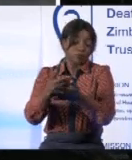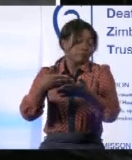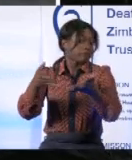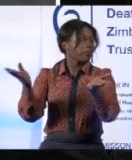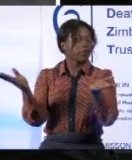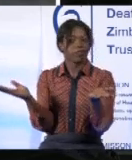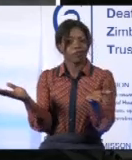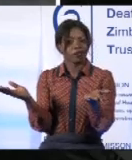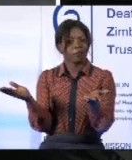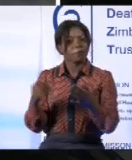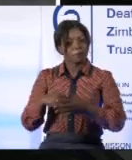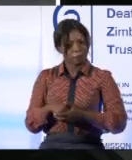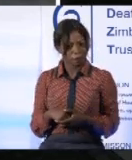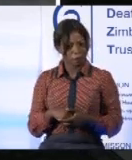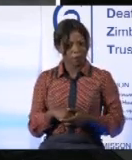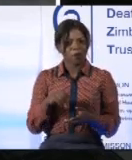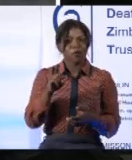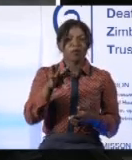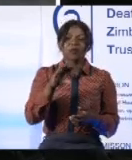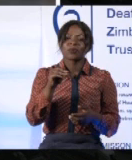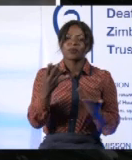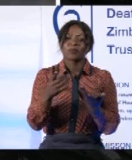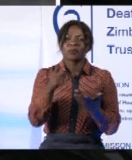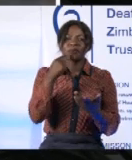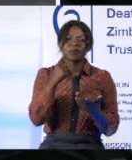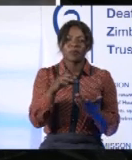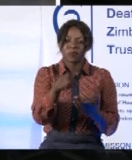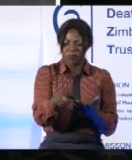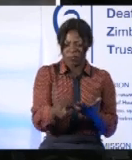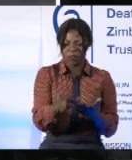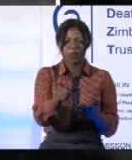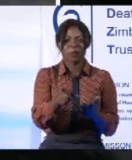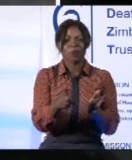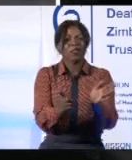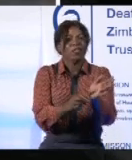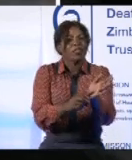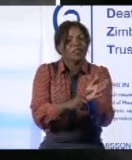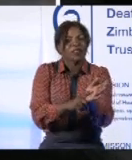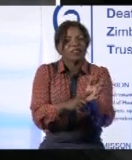start accusing someone of soliciting